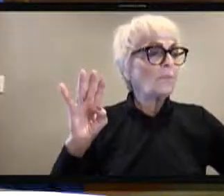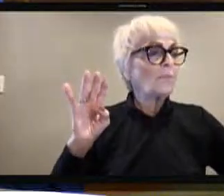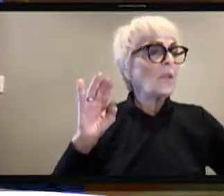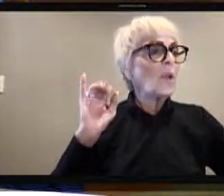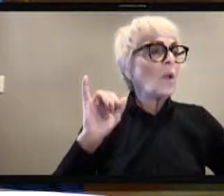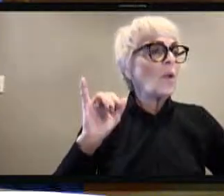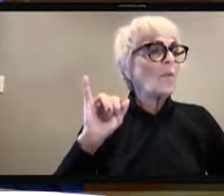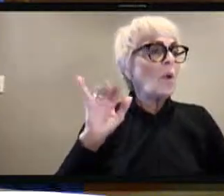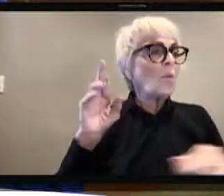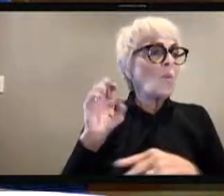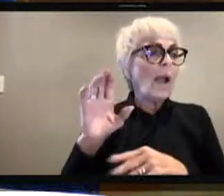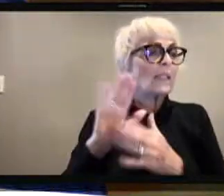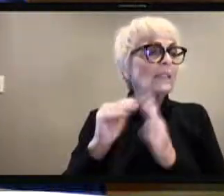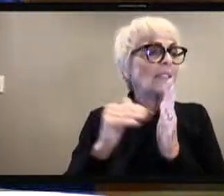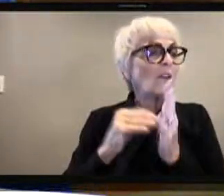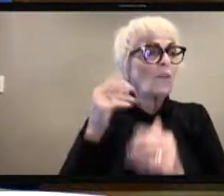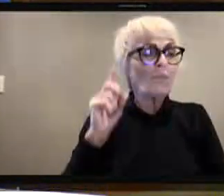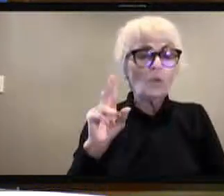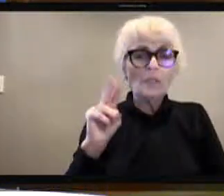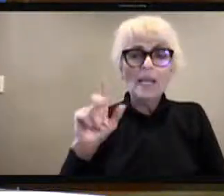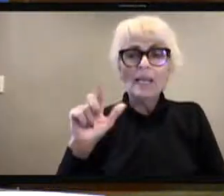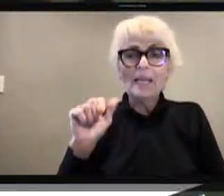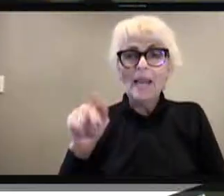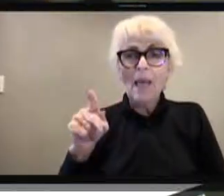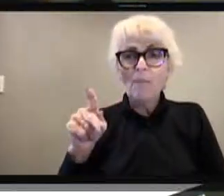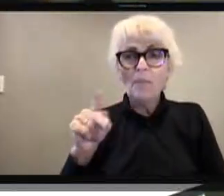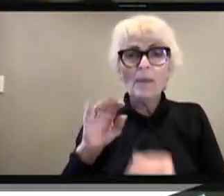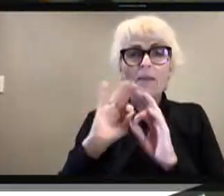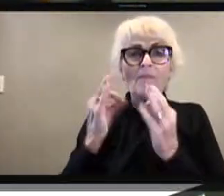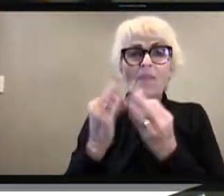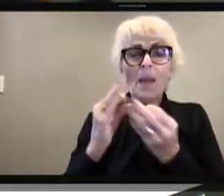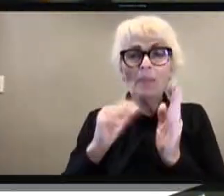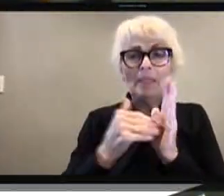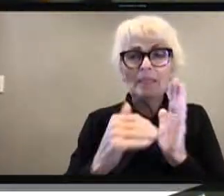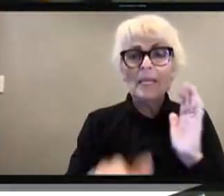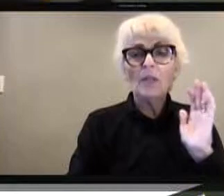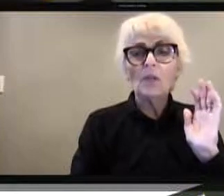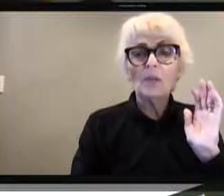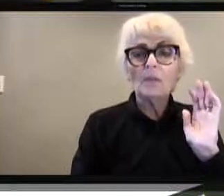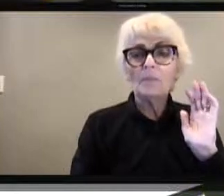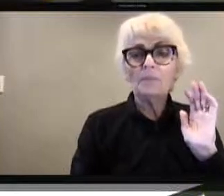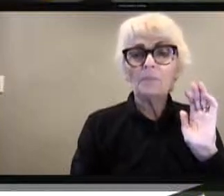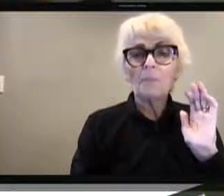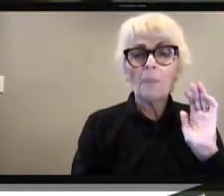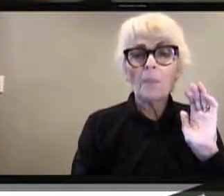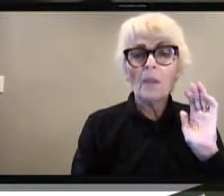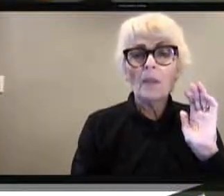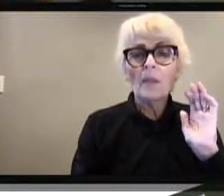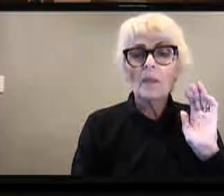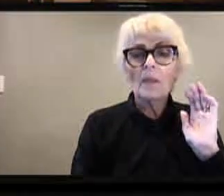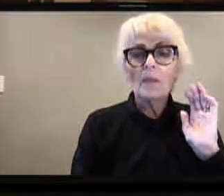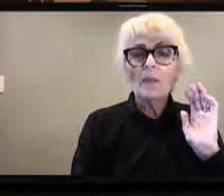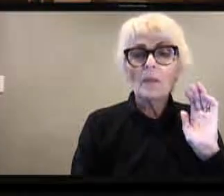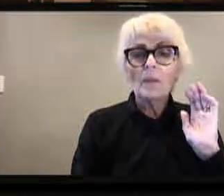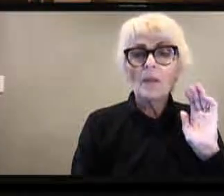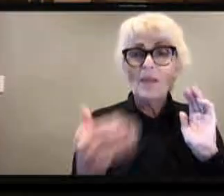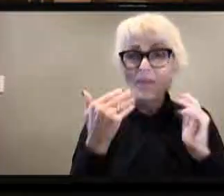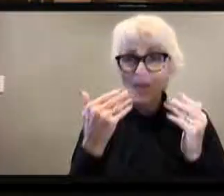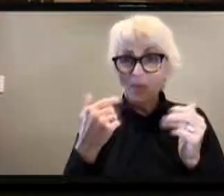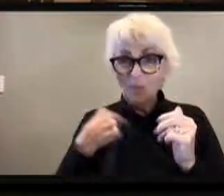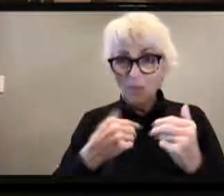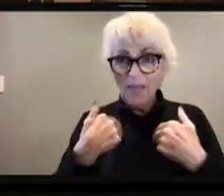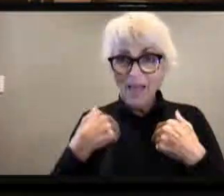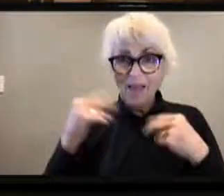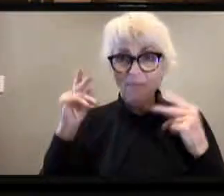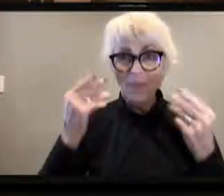Center to Dunlap Family Center. Thank you, Madam Clerk. And we have people here from City Planning. Do you want to come